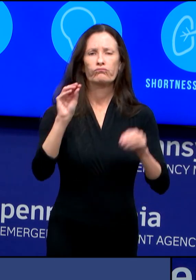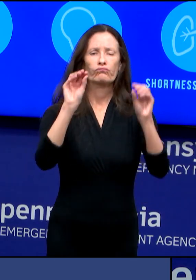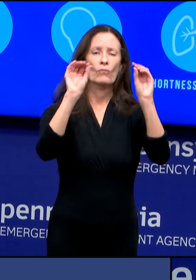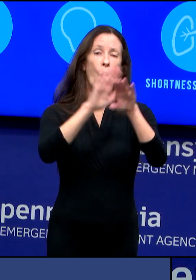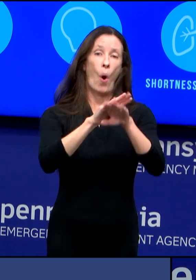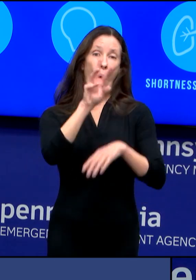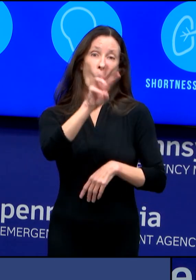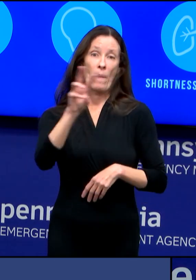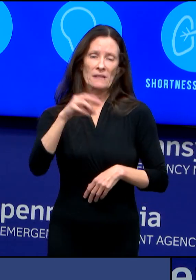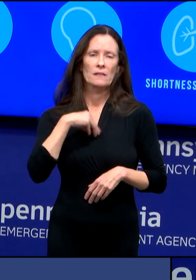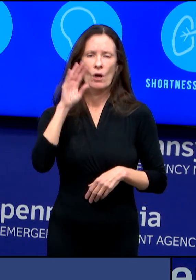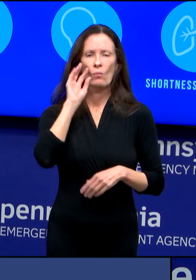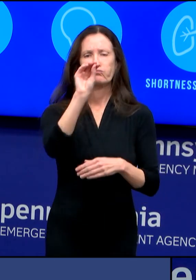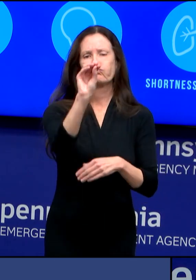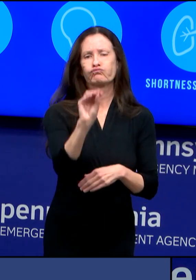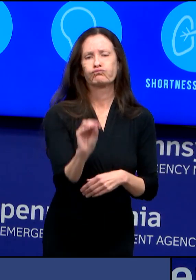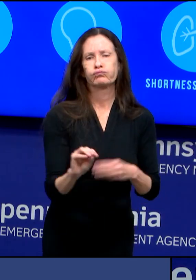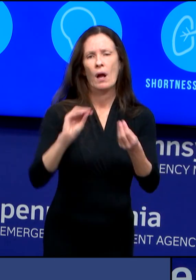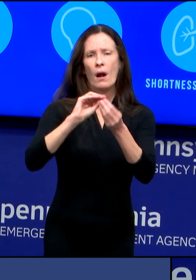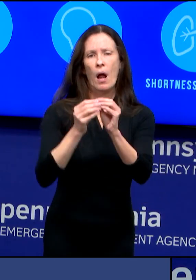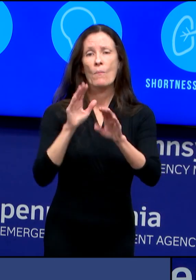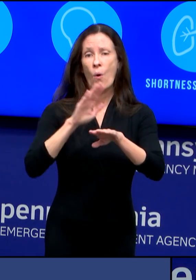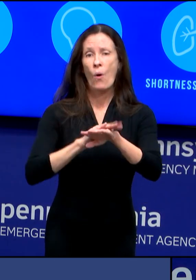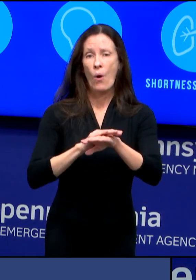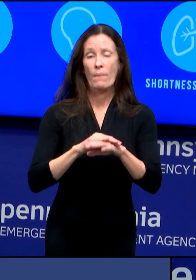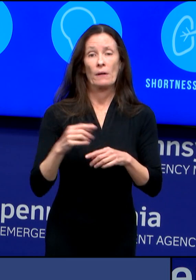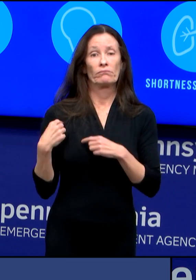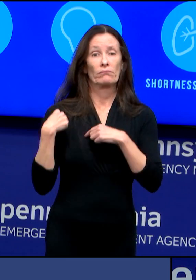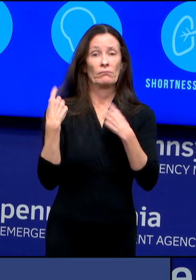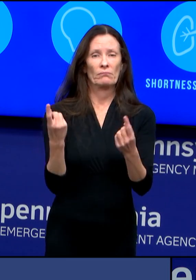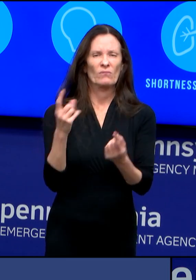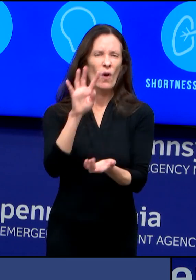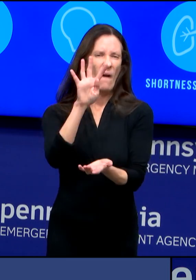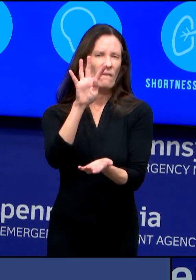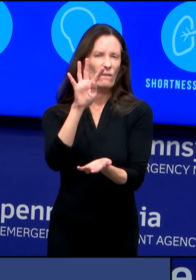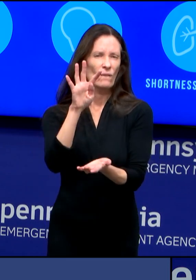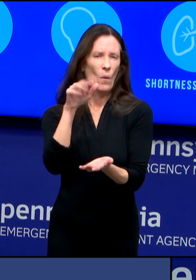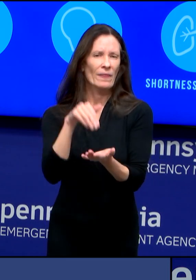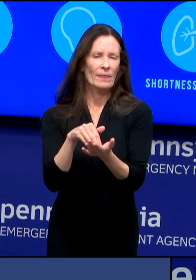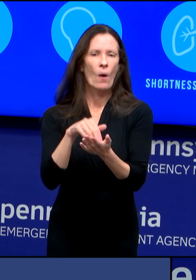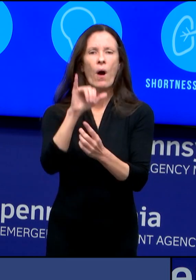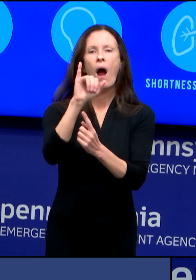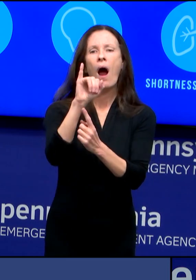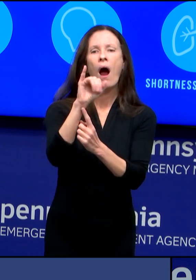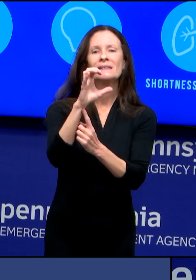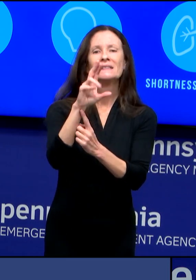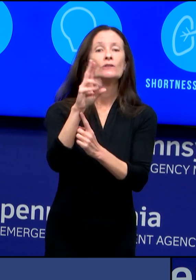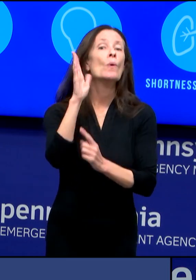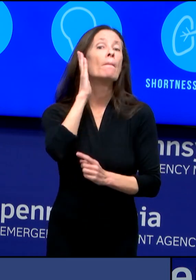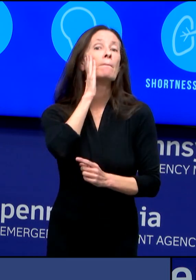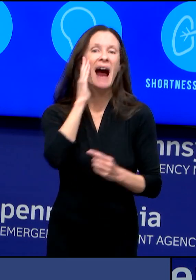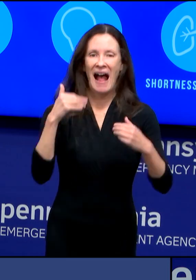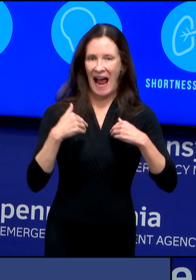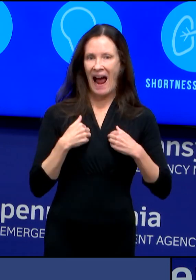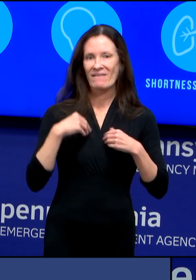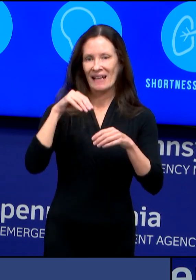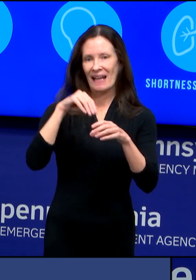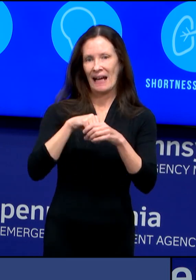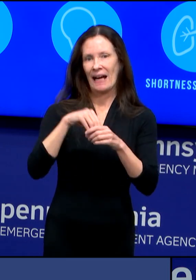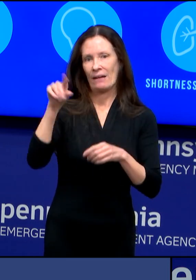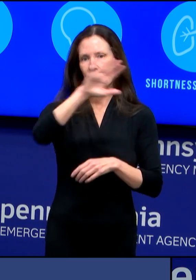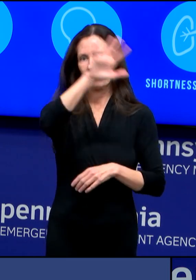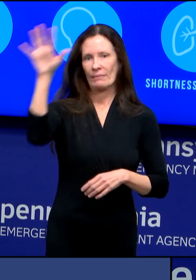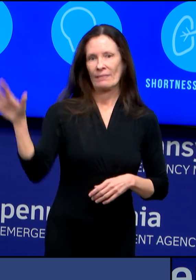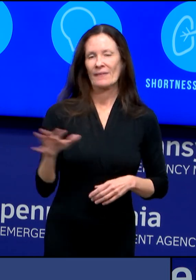licensed ICU beds in the state. Approximately 40% of the ICU beds are available. It does fluctuate from day to day